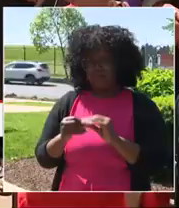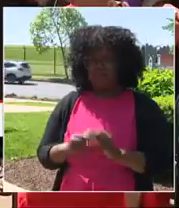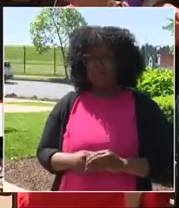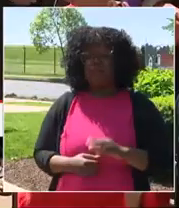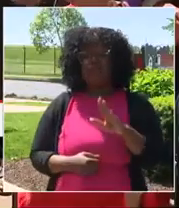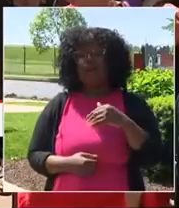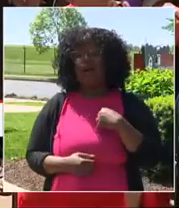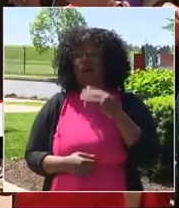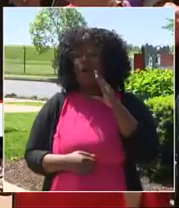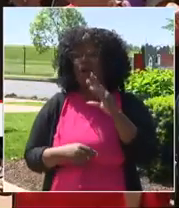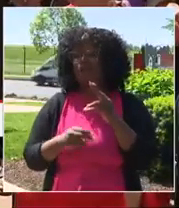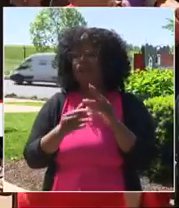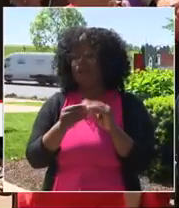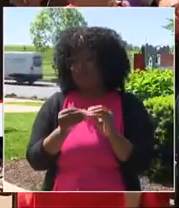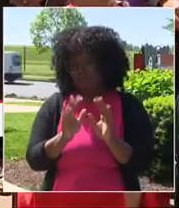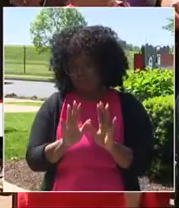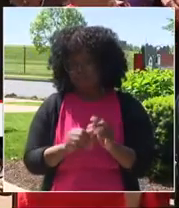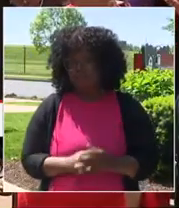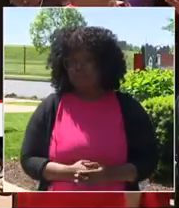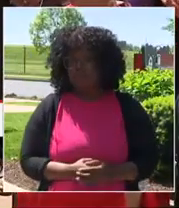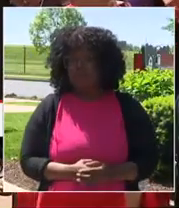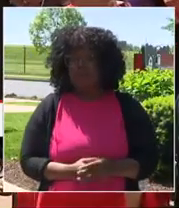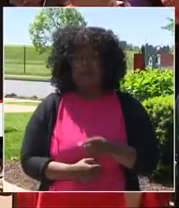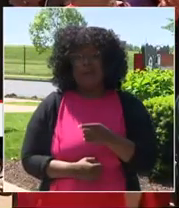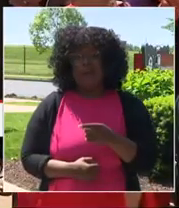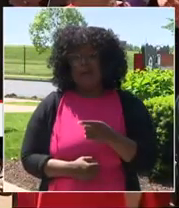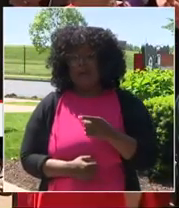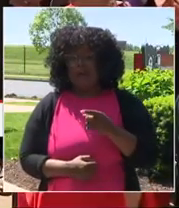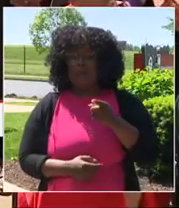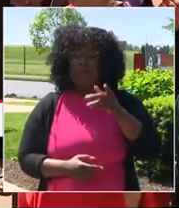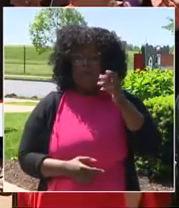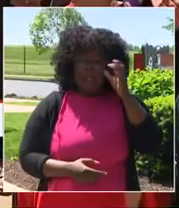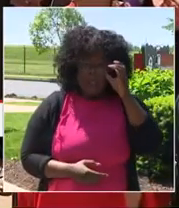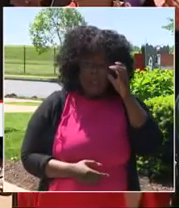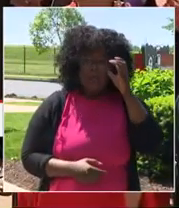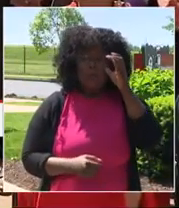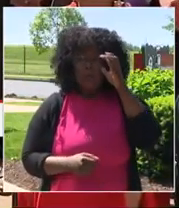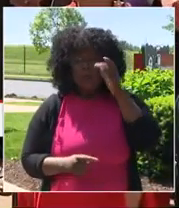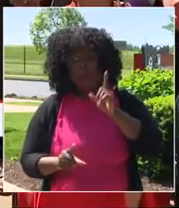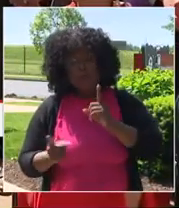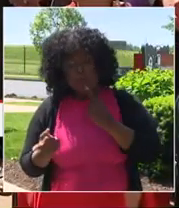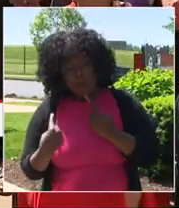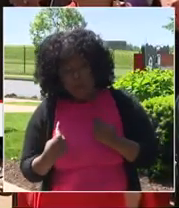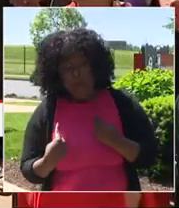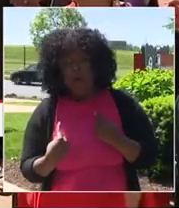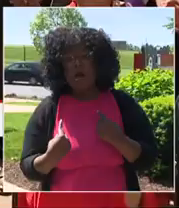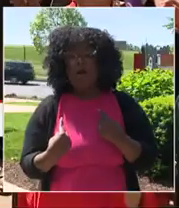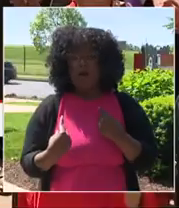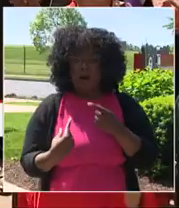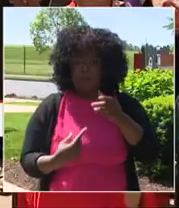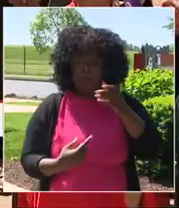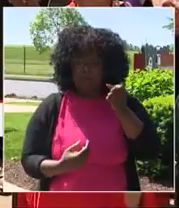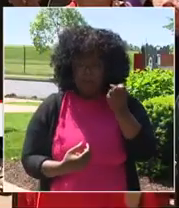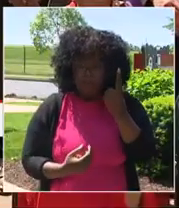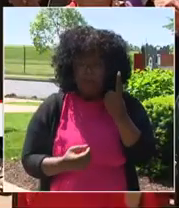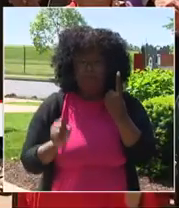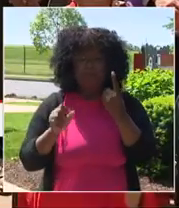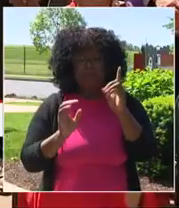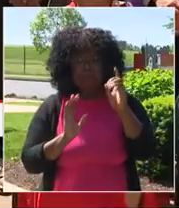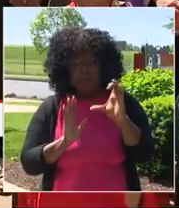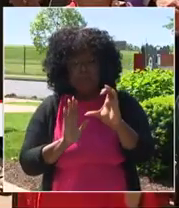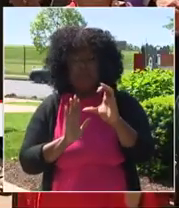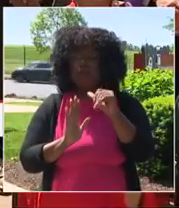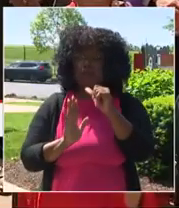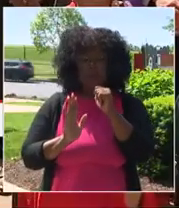listening and responsive. They understand the unique status of the district. They understand the